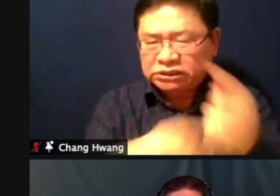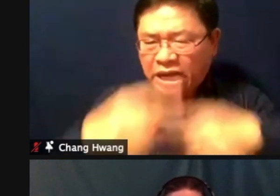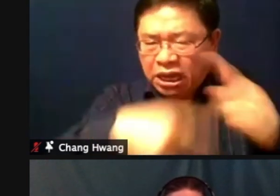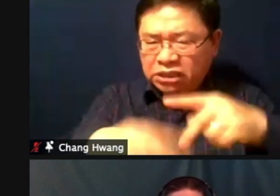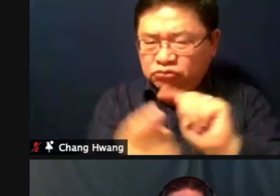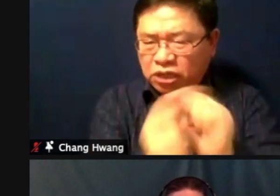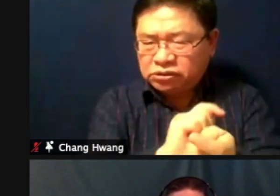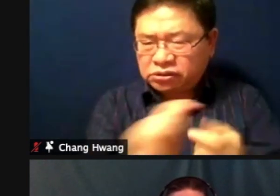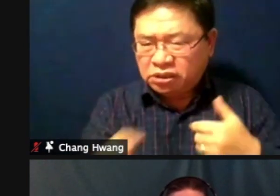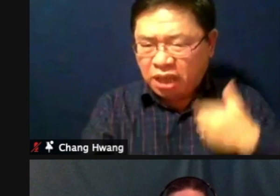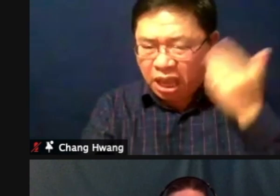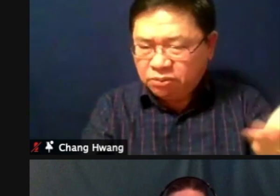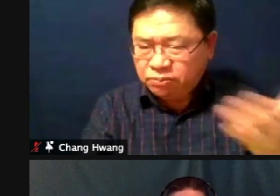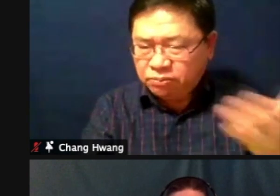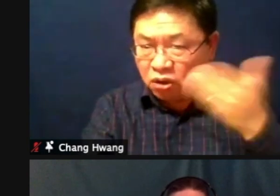to make sure,